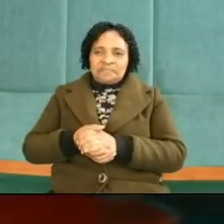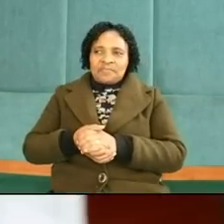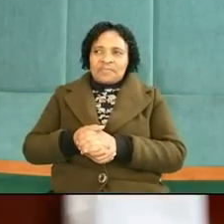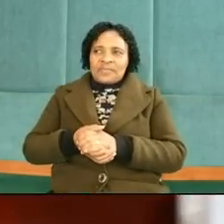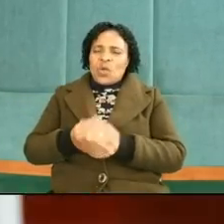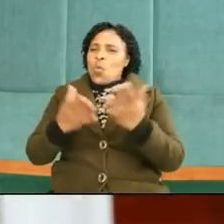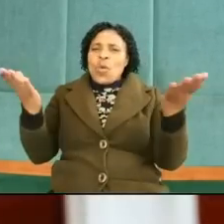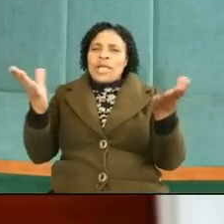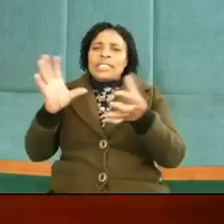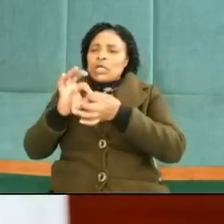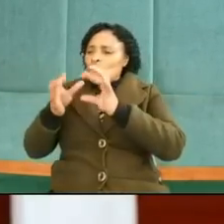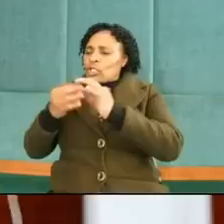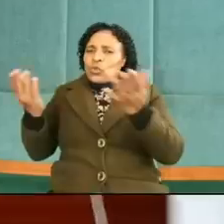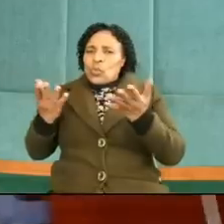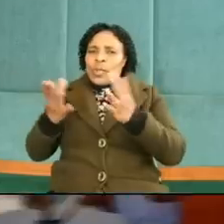Where's the connection?